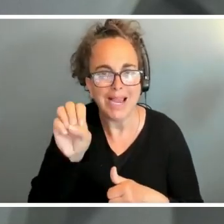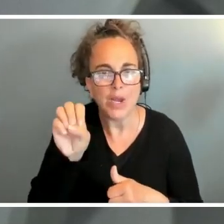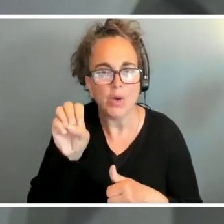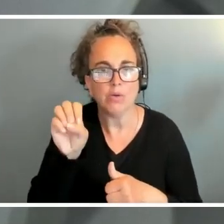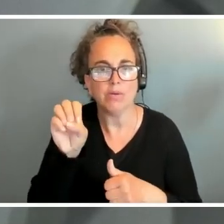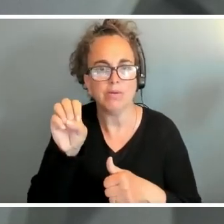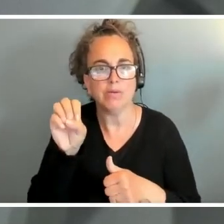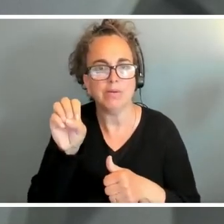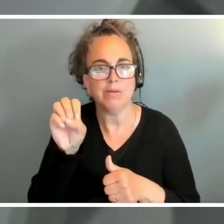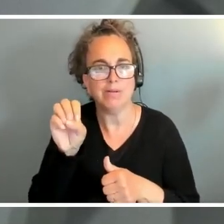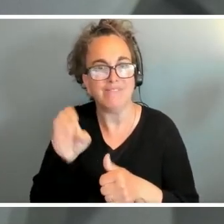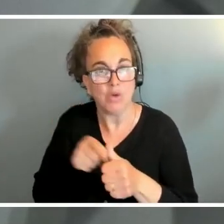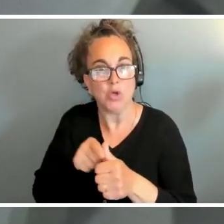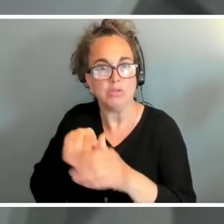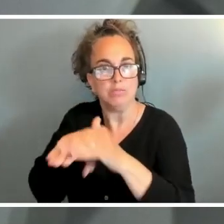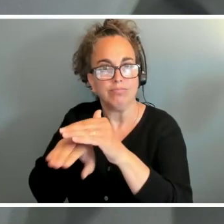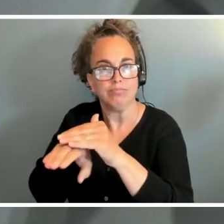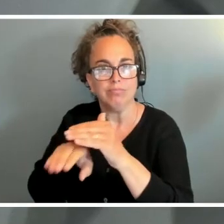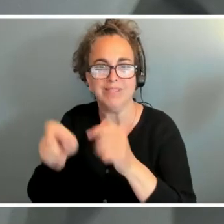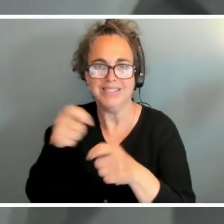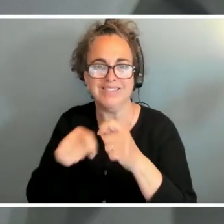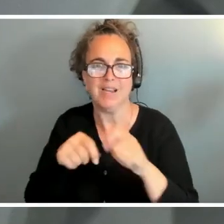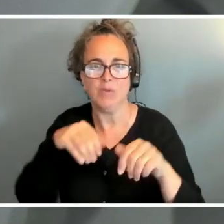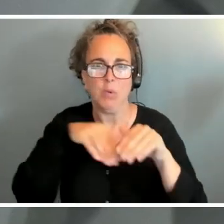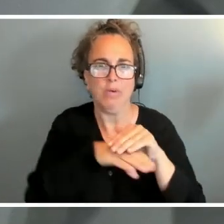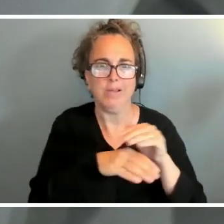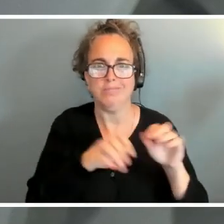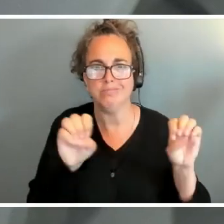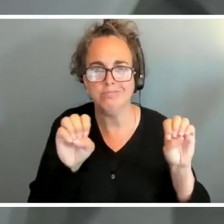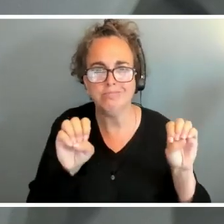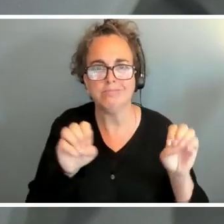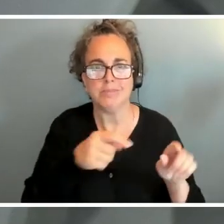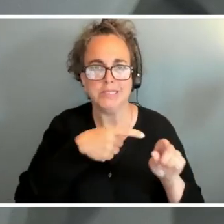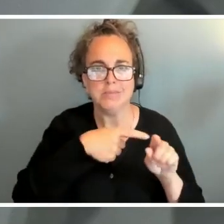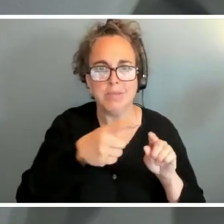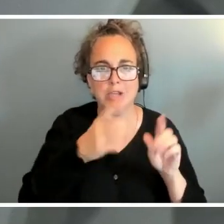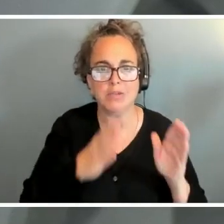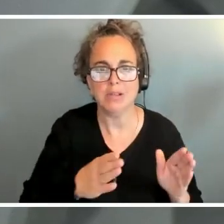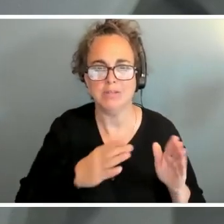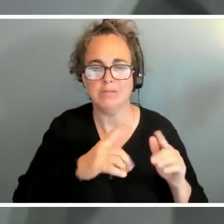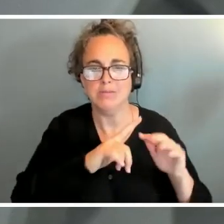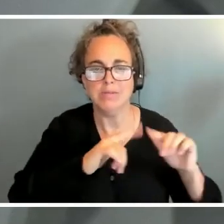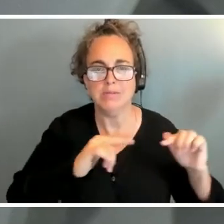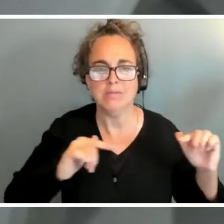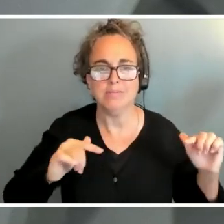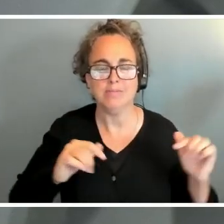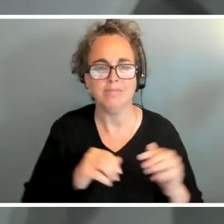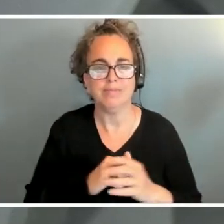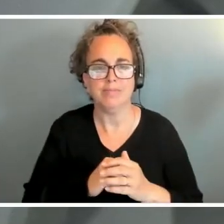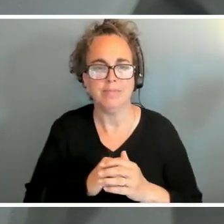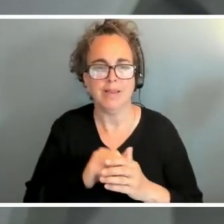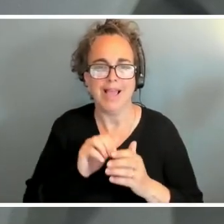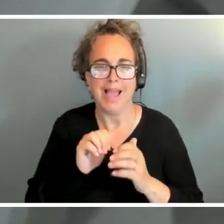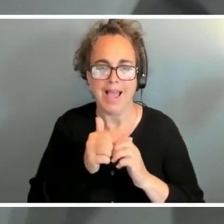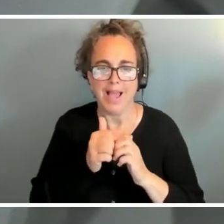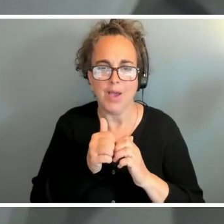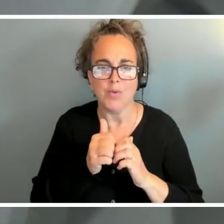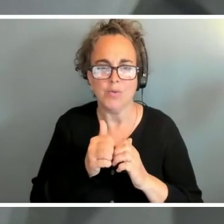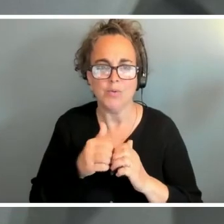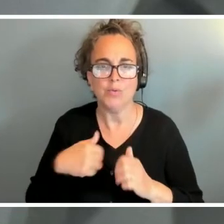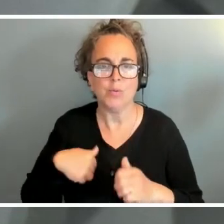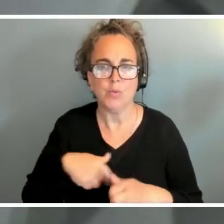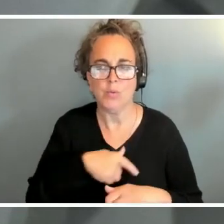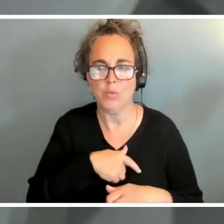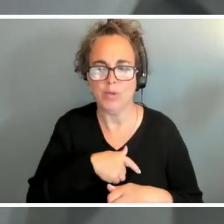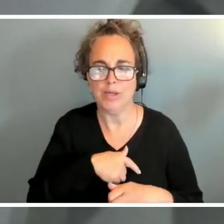over high-paid subspecialty care in many instances? How can we ensure